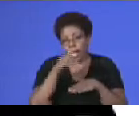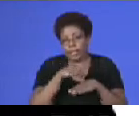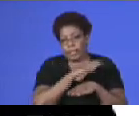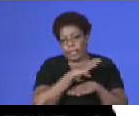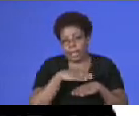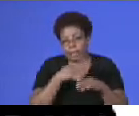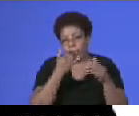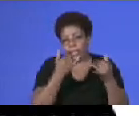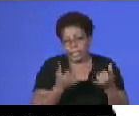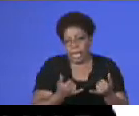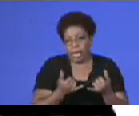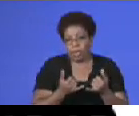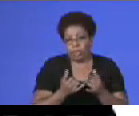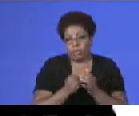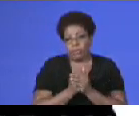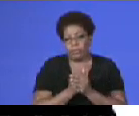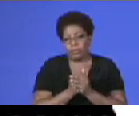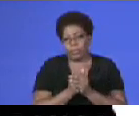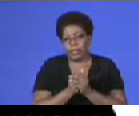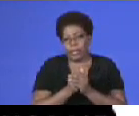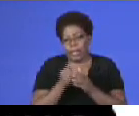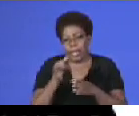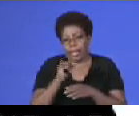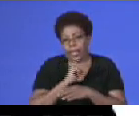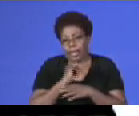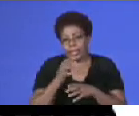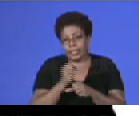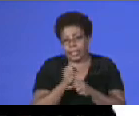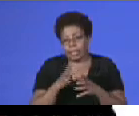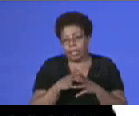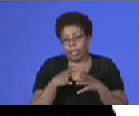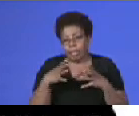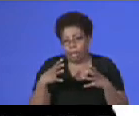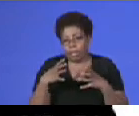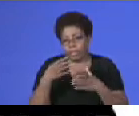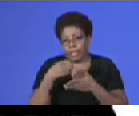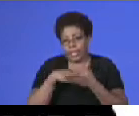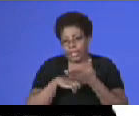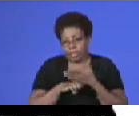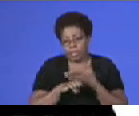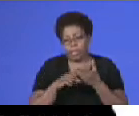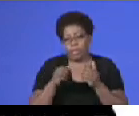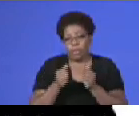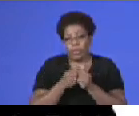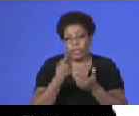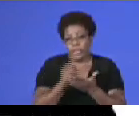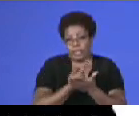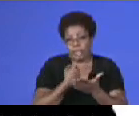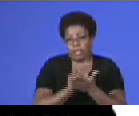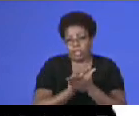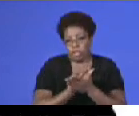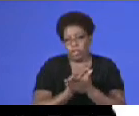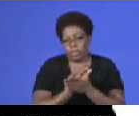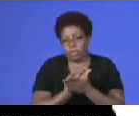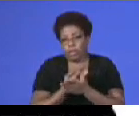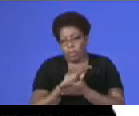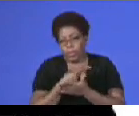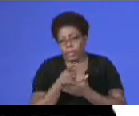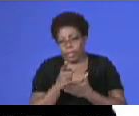now. I look at backbenches, and I take a lot of, and I would enter discussion with individuals, and we take a lot of